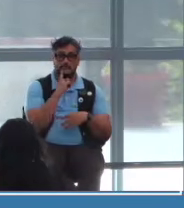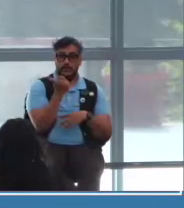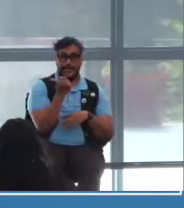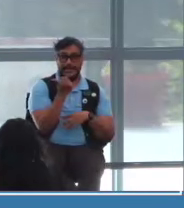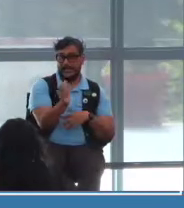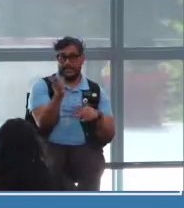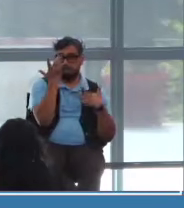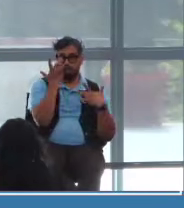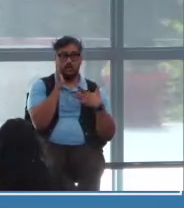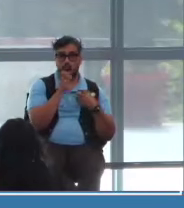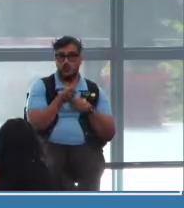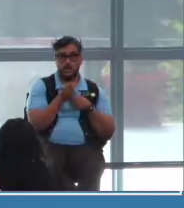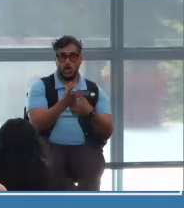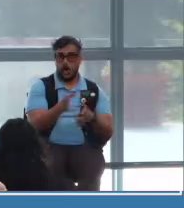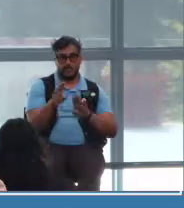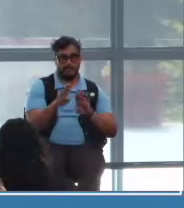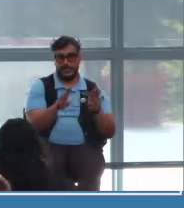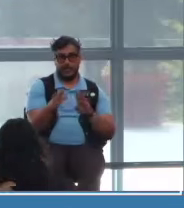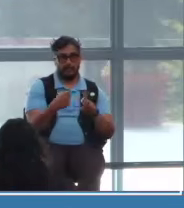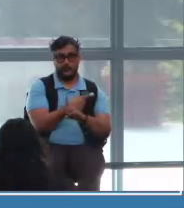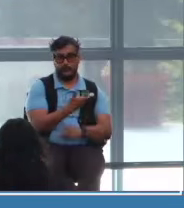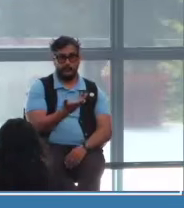condition can cause behavioral abnormalities.